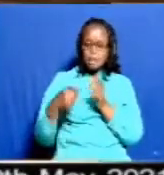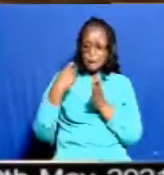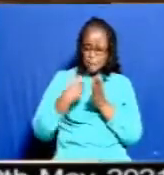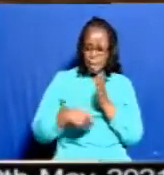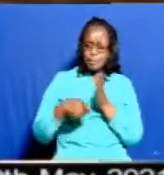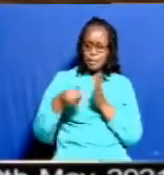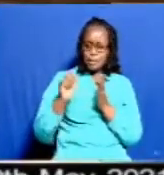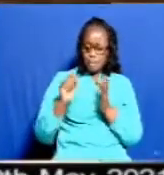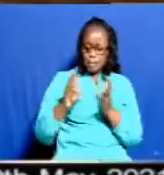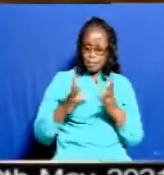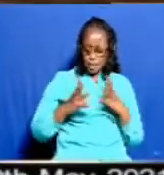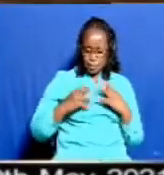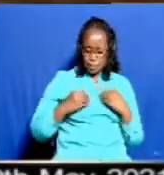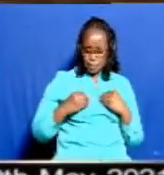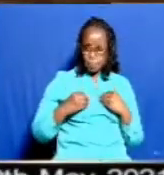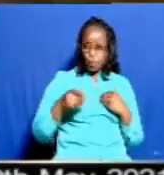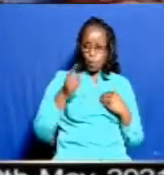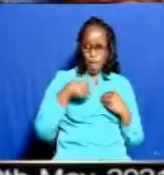audit by the